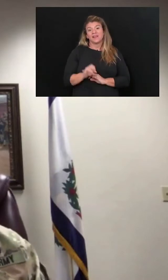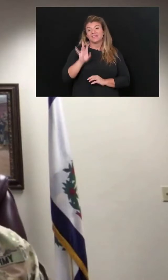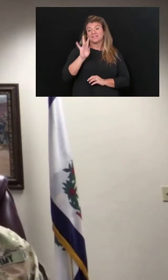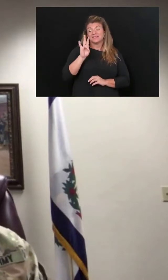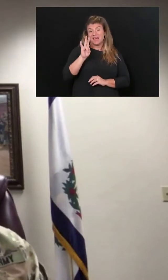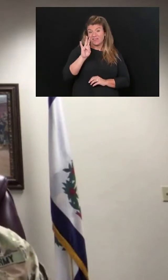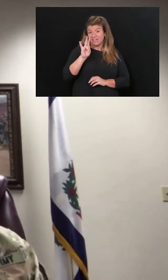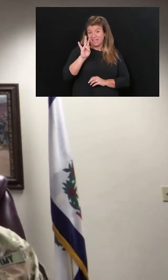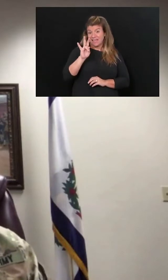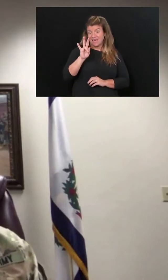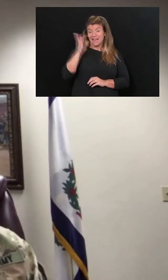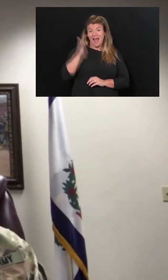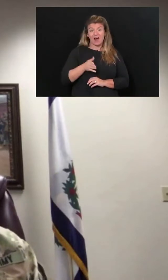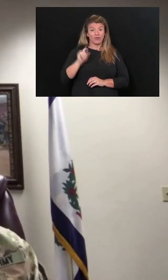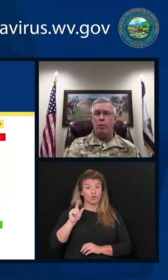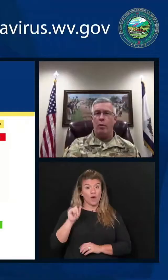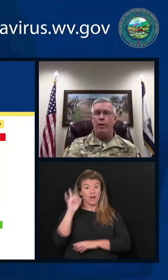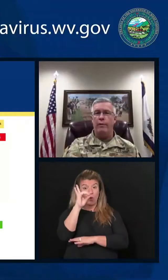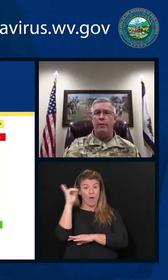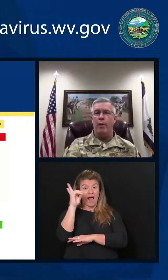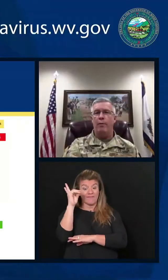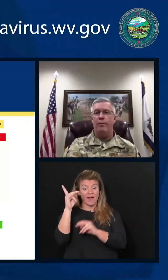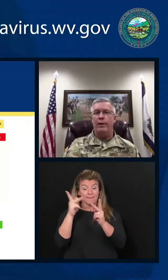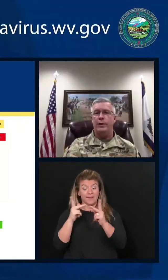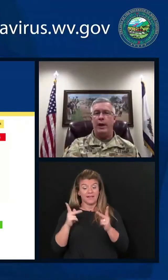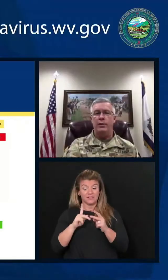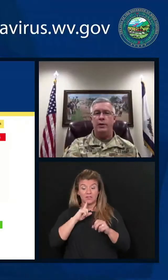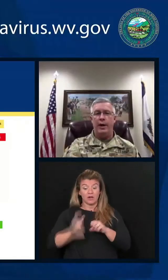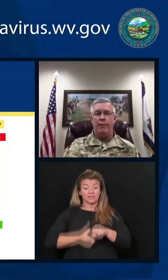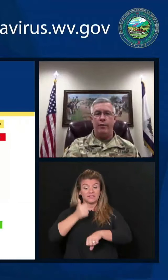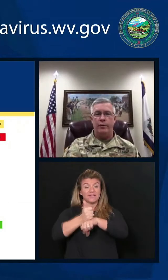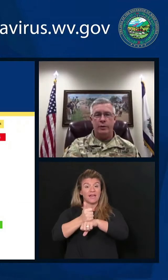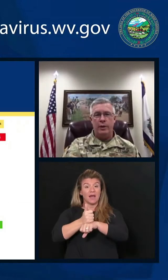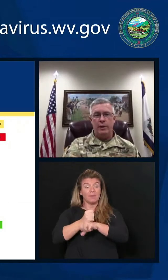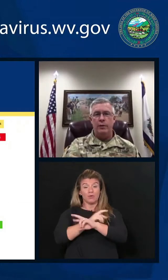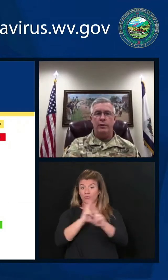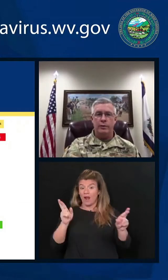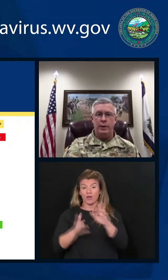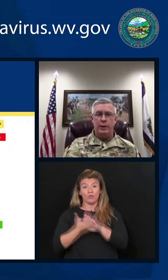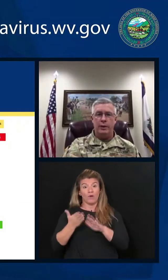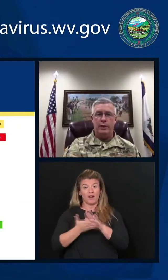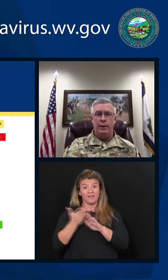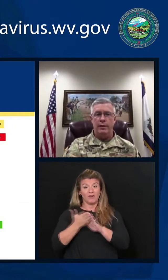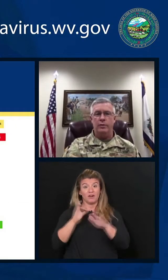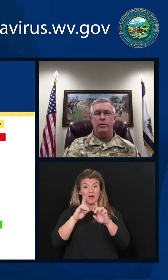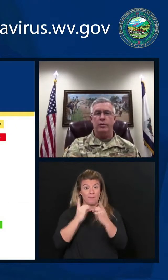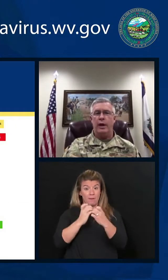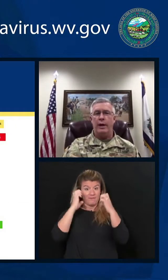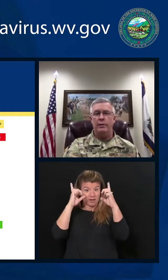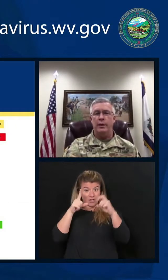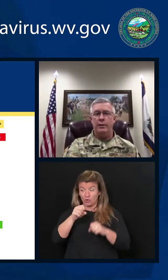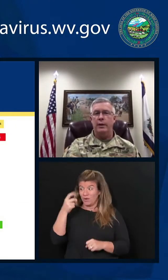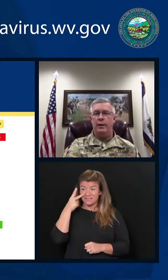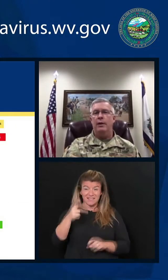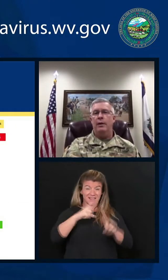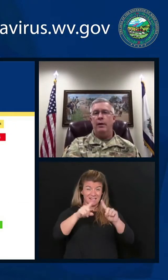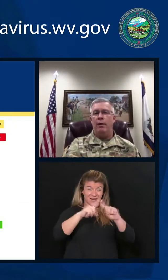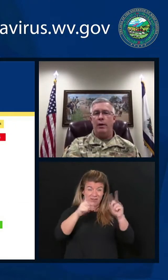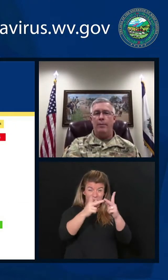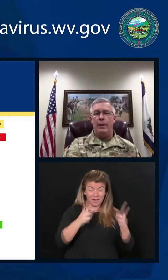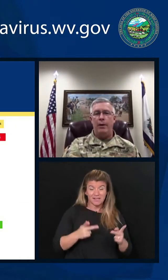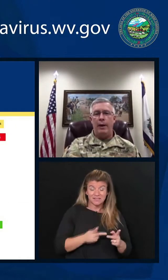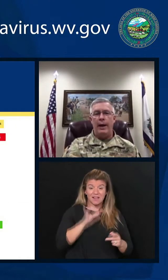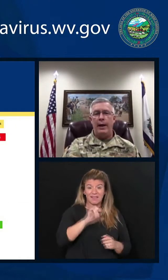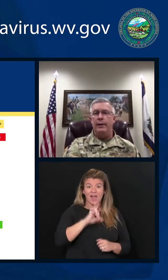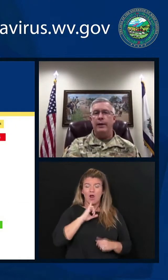are now up and running in support of the Department of Education efforts. You can see the additional sites that are